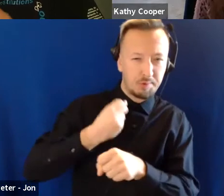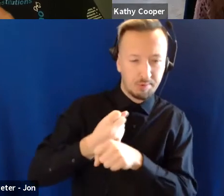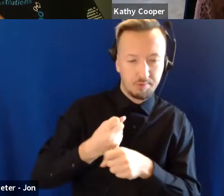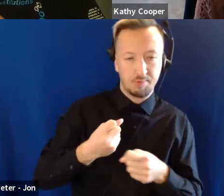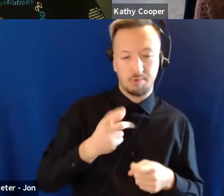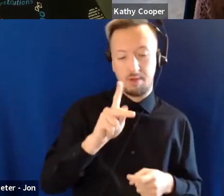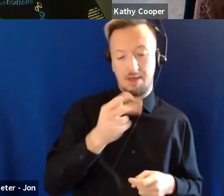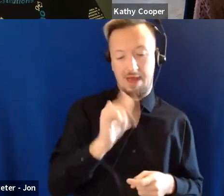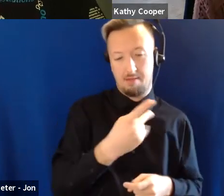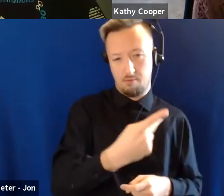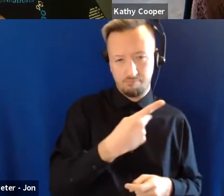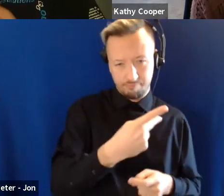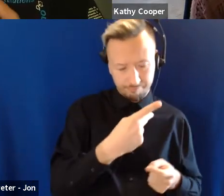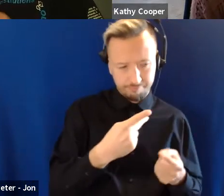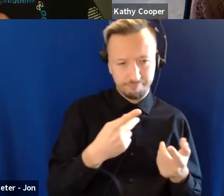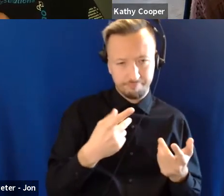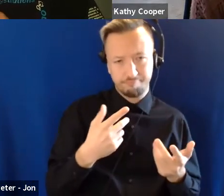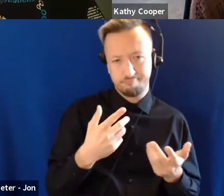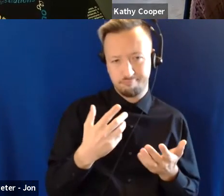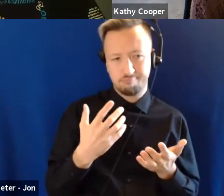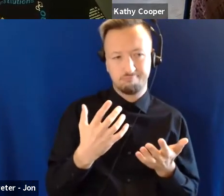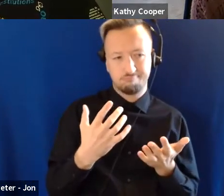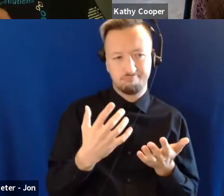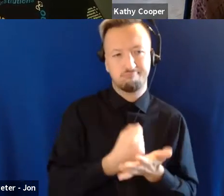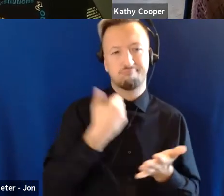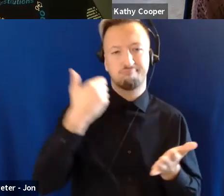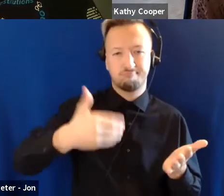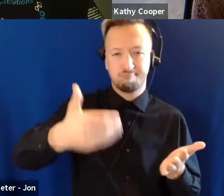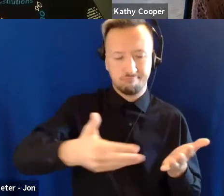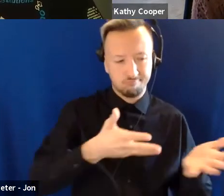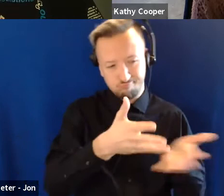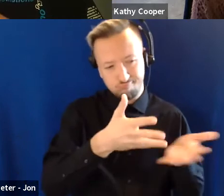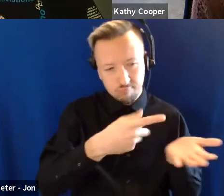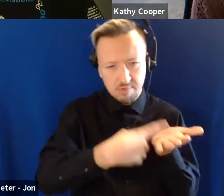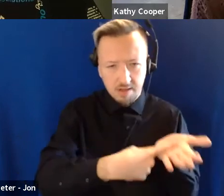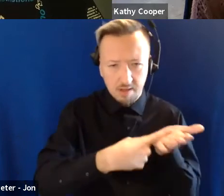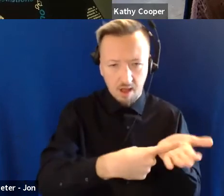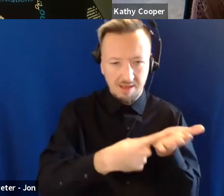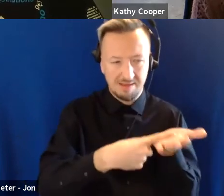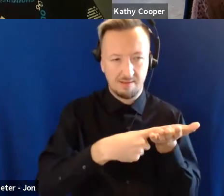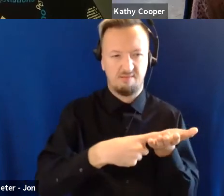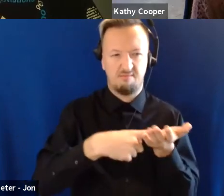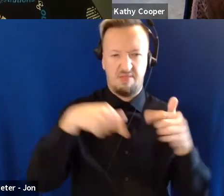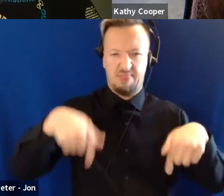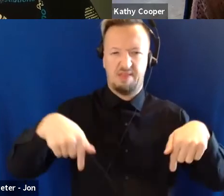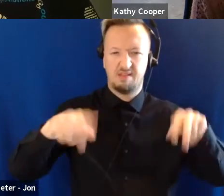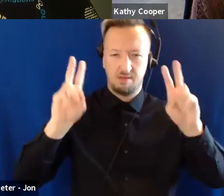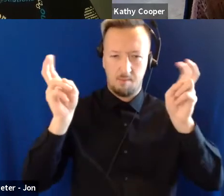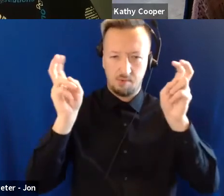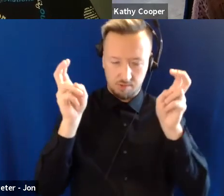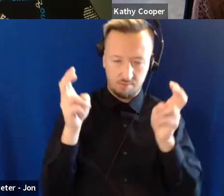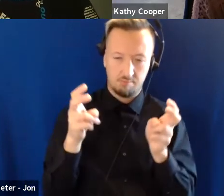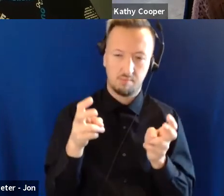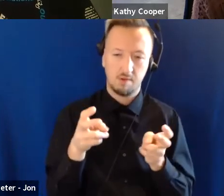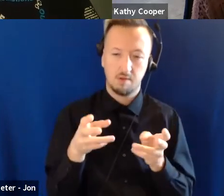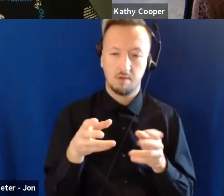several opportunities to have these kind of conversations together and talk. I